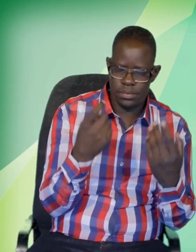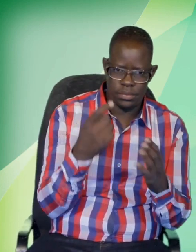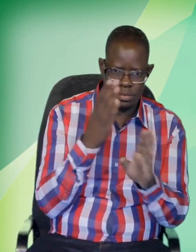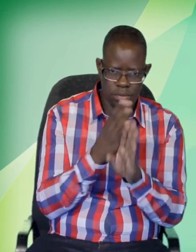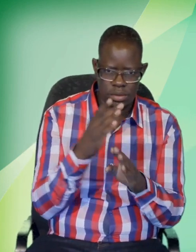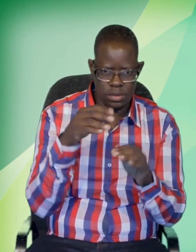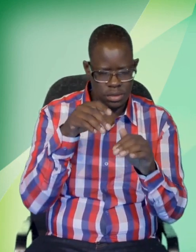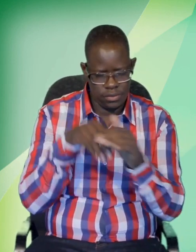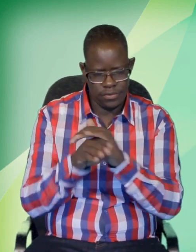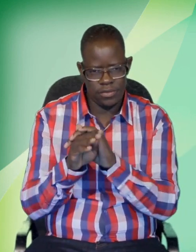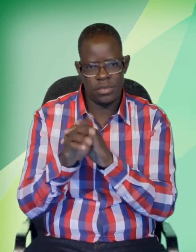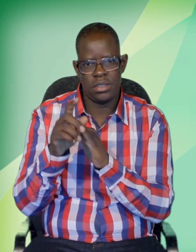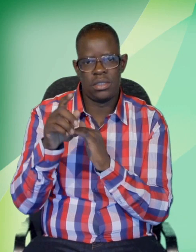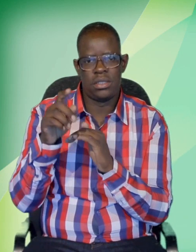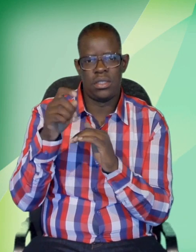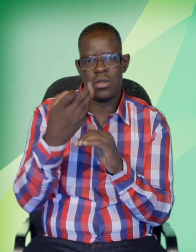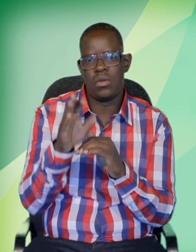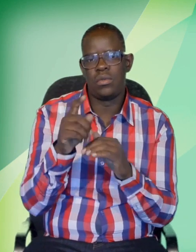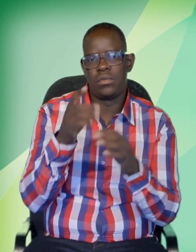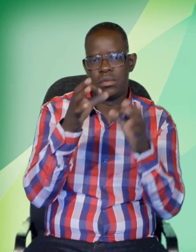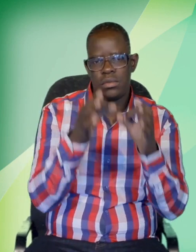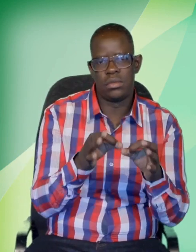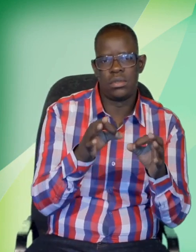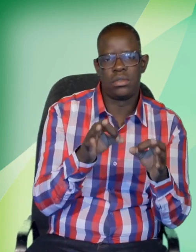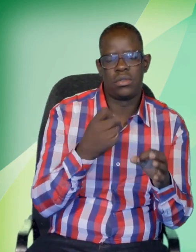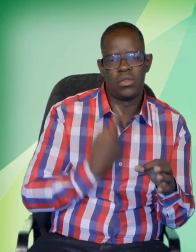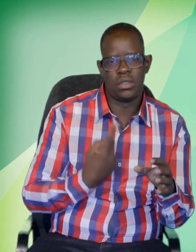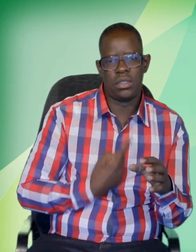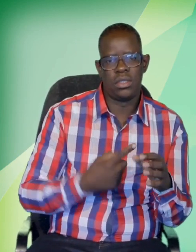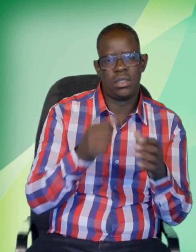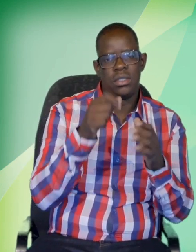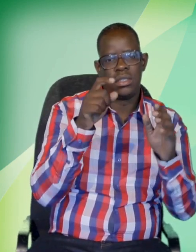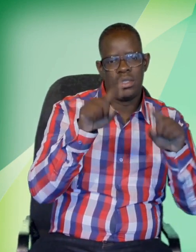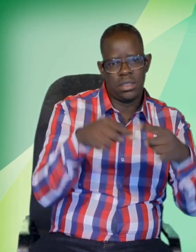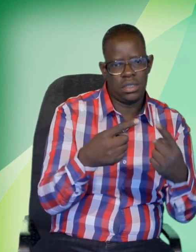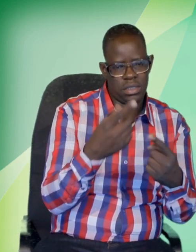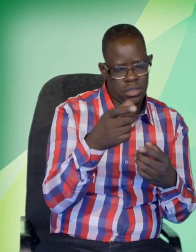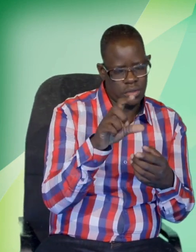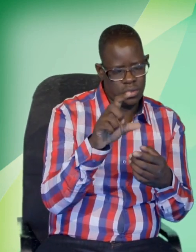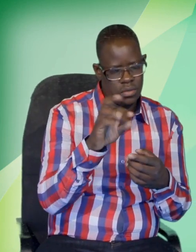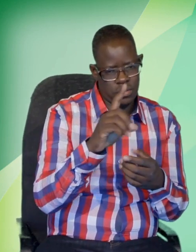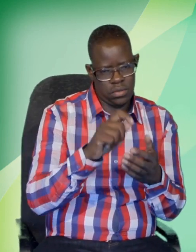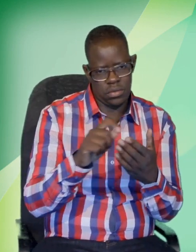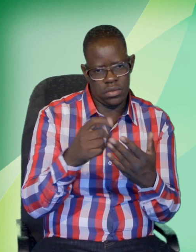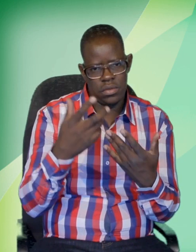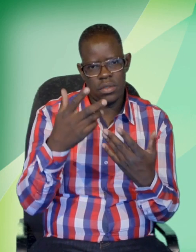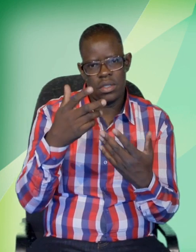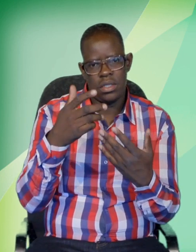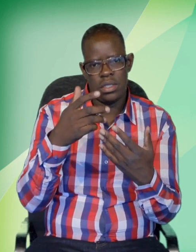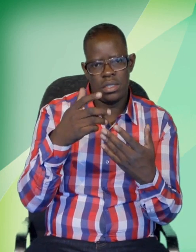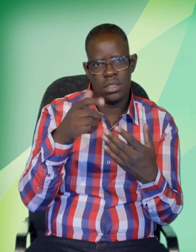and investments. All the accounts represented by the owner's equity, capital, and drawings, and all the accounts that are represented